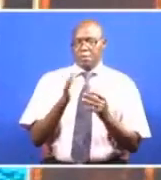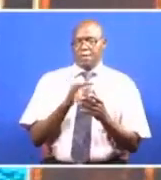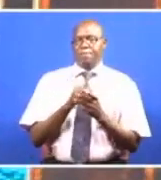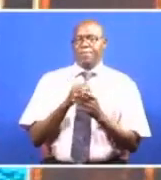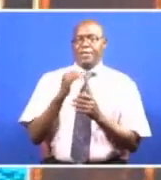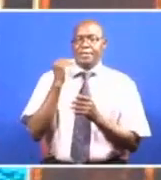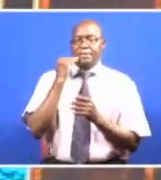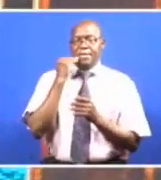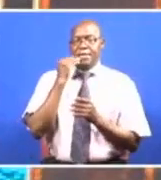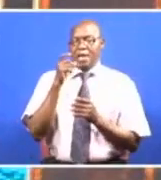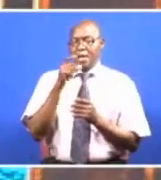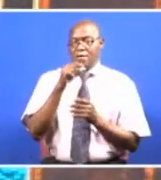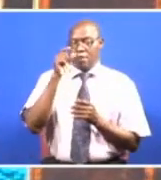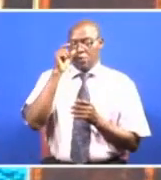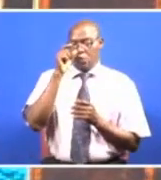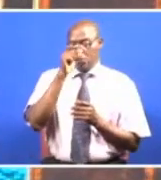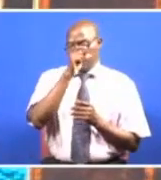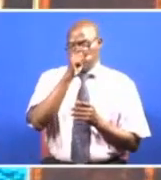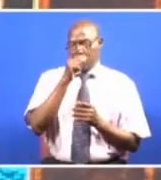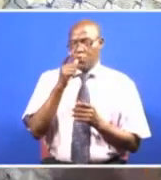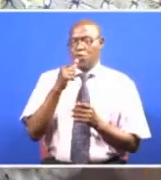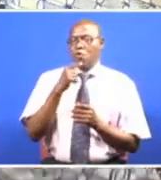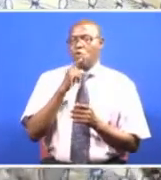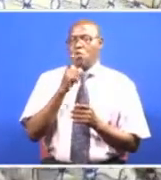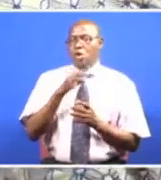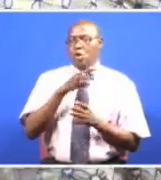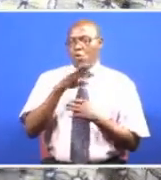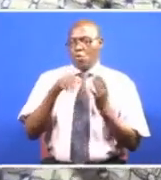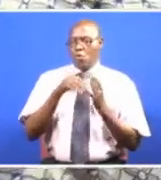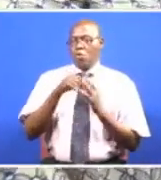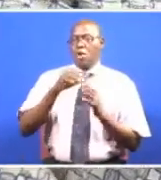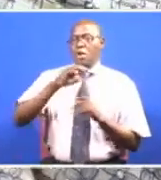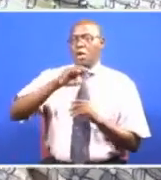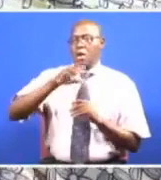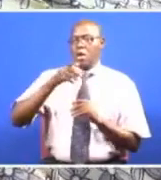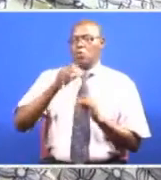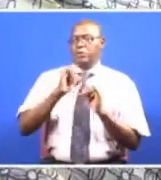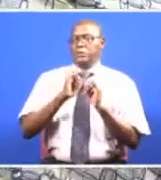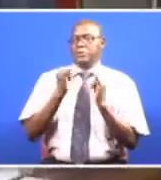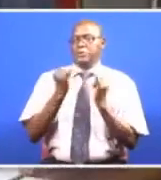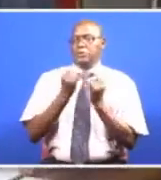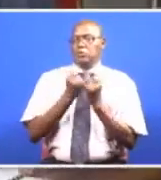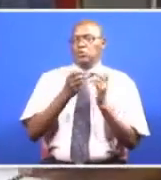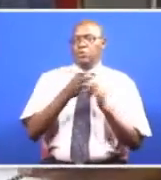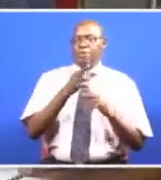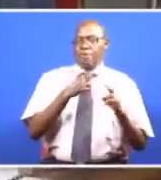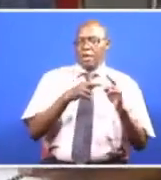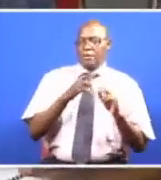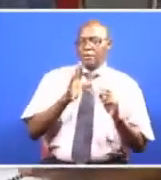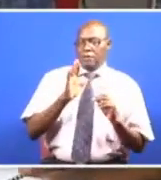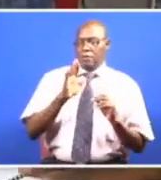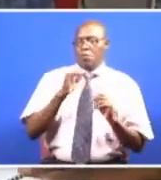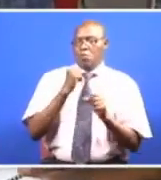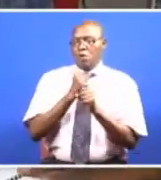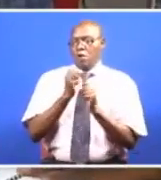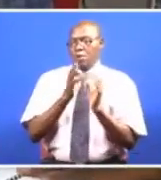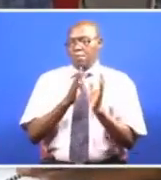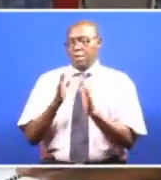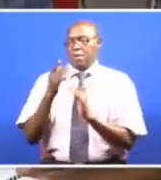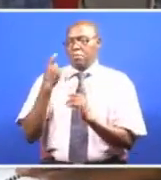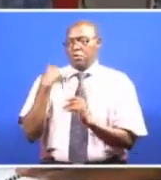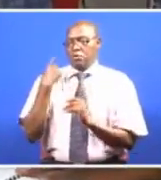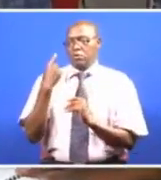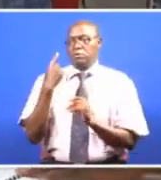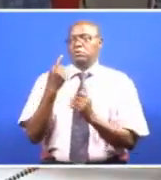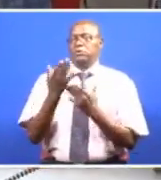Siaya Governor James Orengo has ordered all the county institutions to revise their work plans to prioritize service